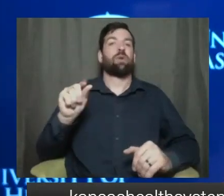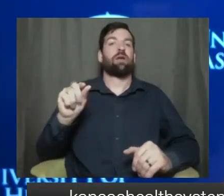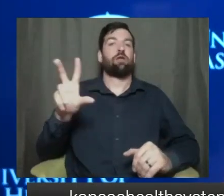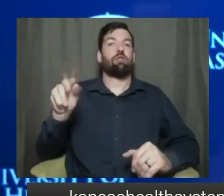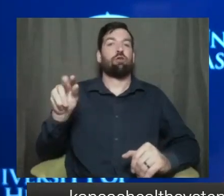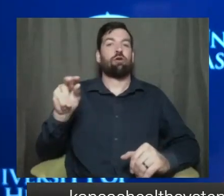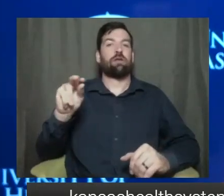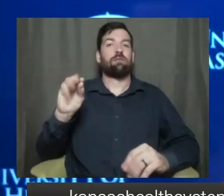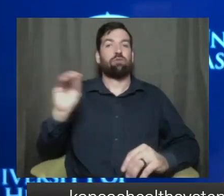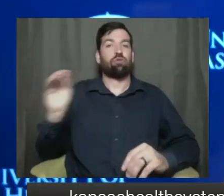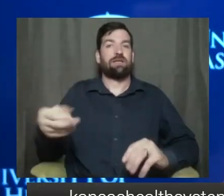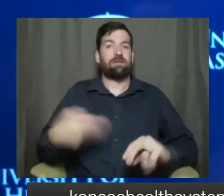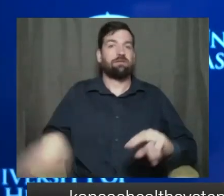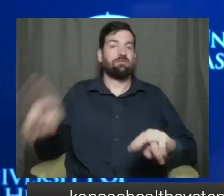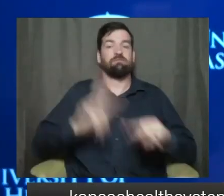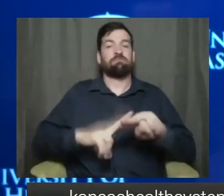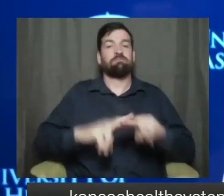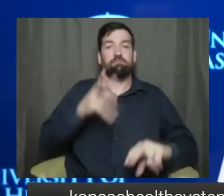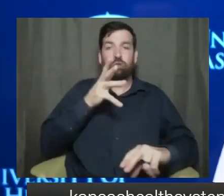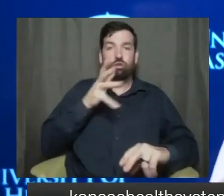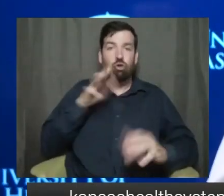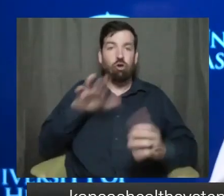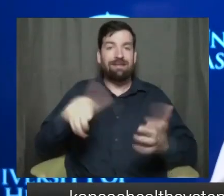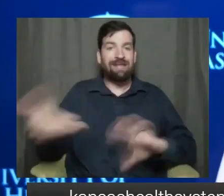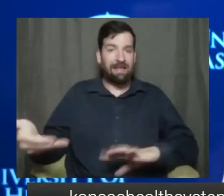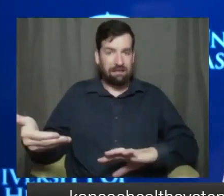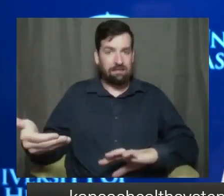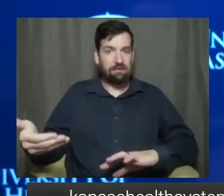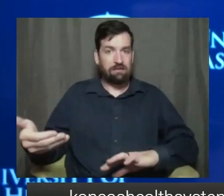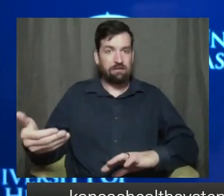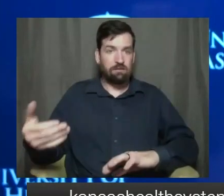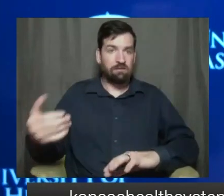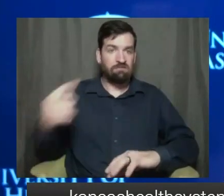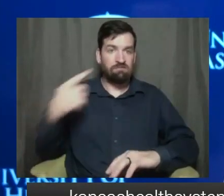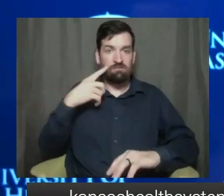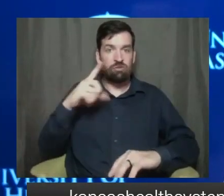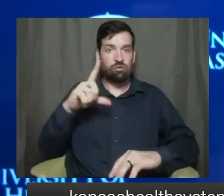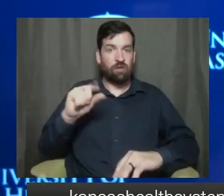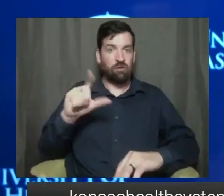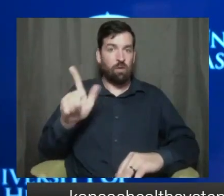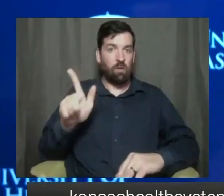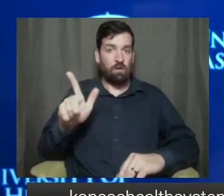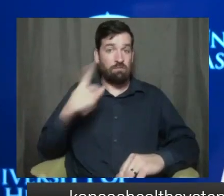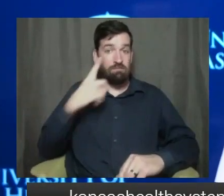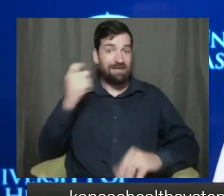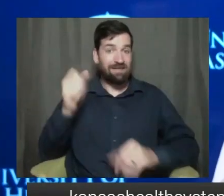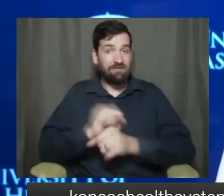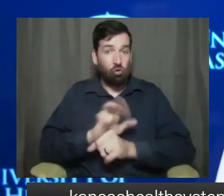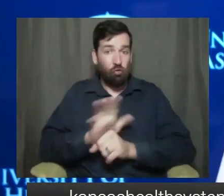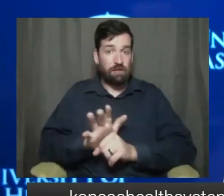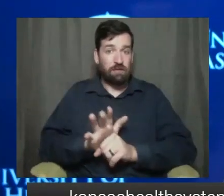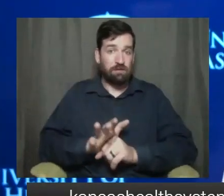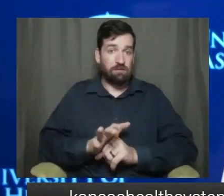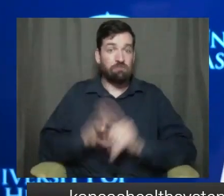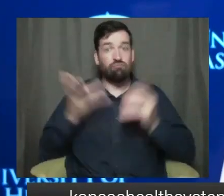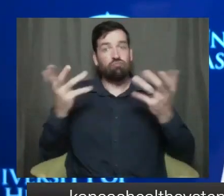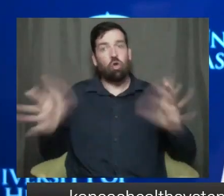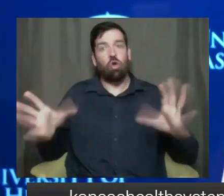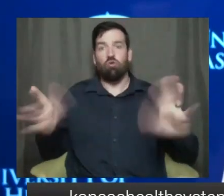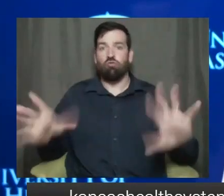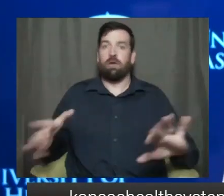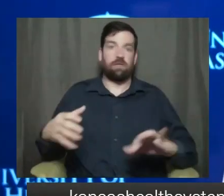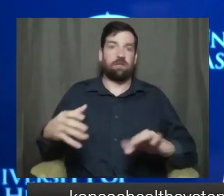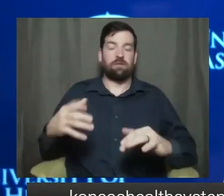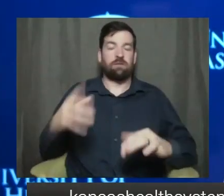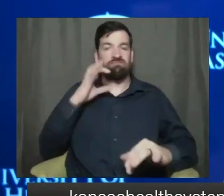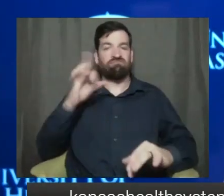maternal deaths in the United States in 2021 because of COVID. And we already have a horrendous problem